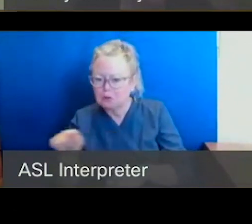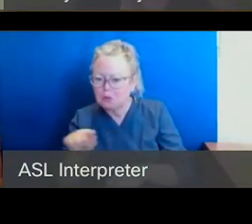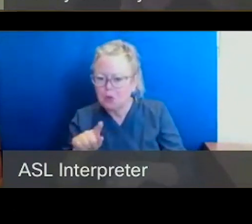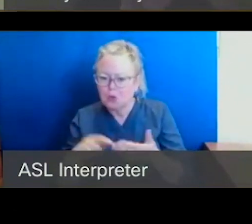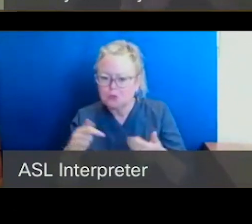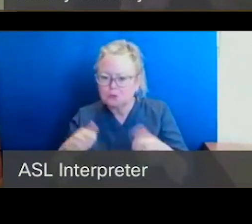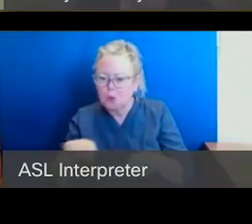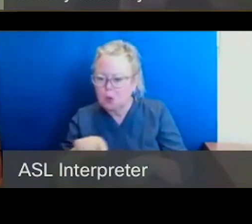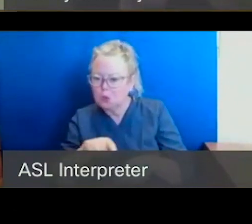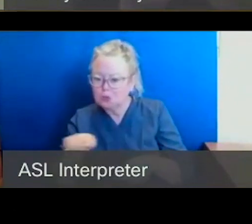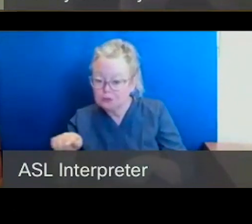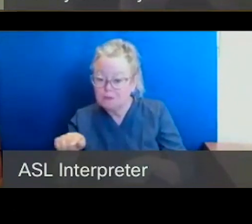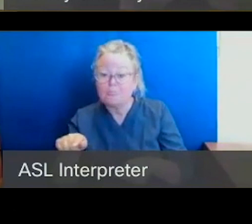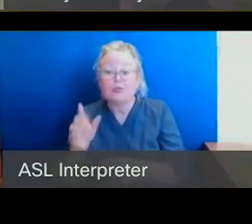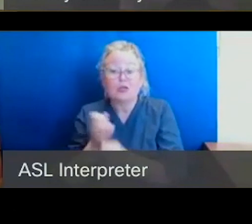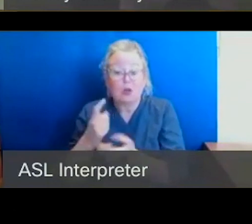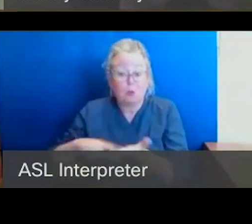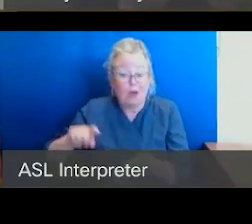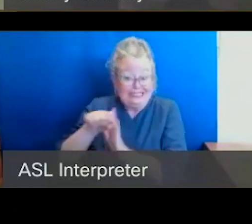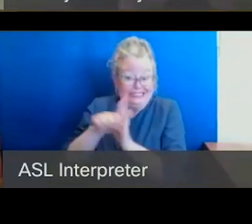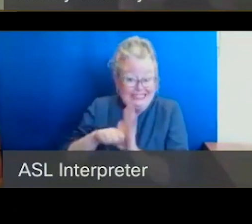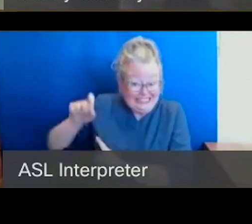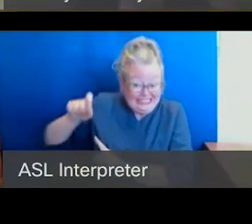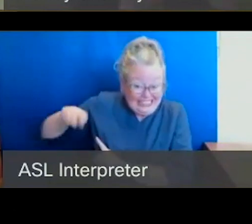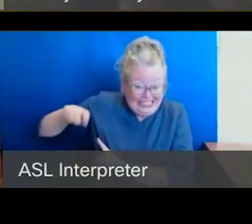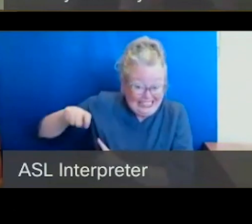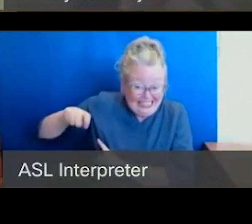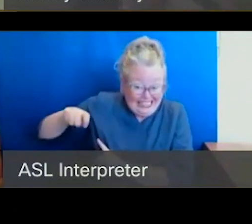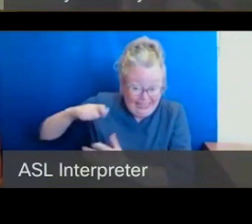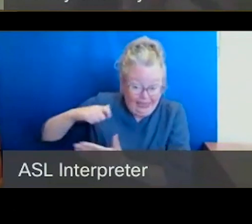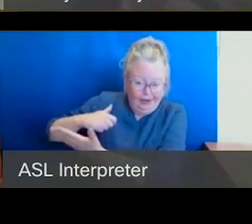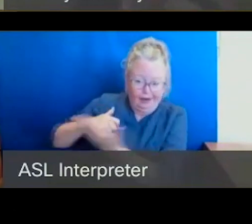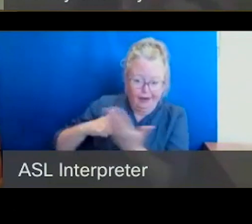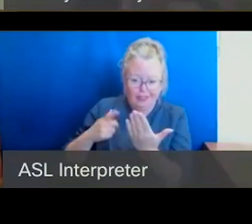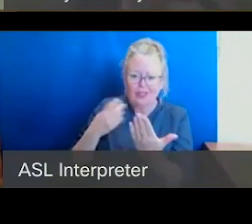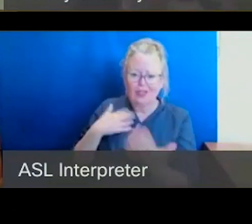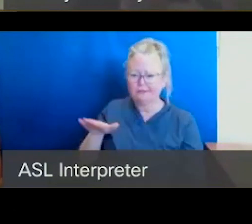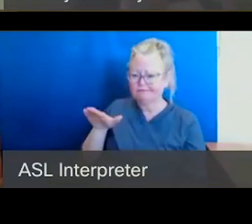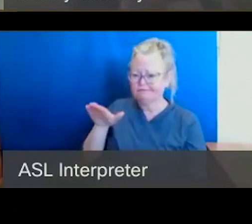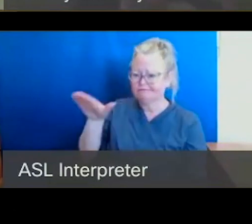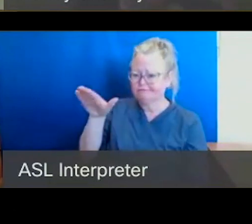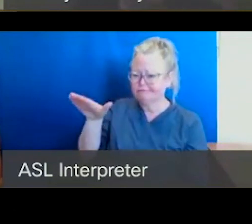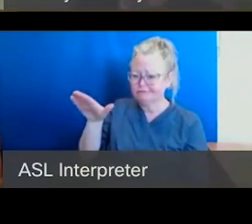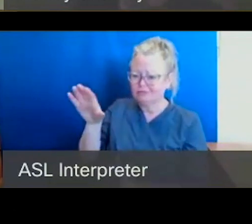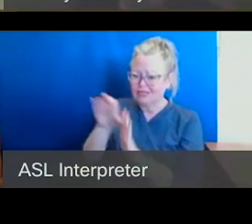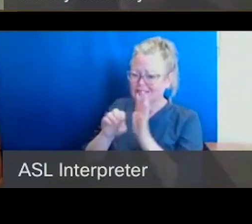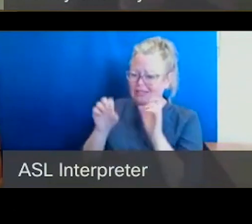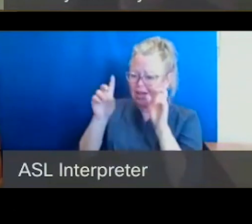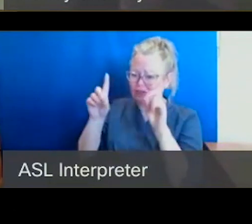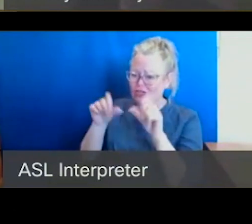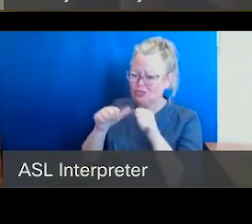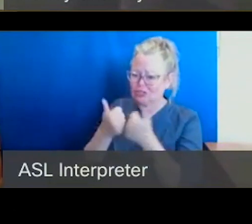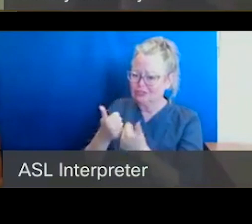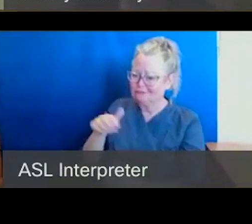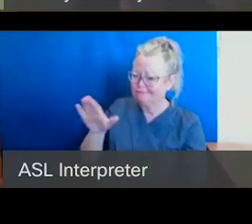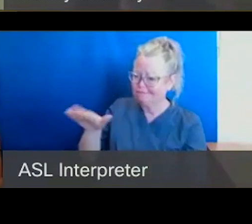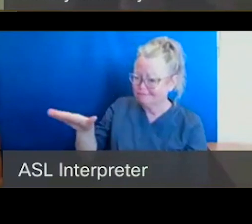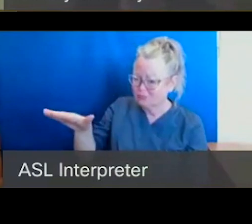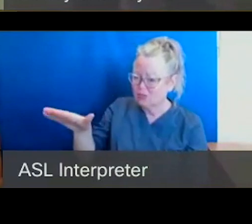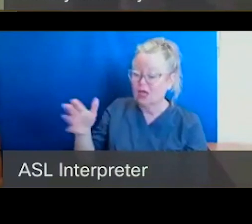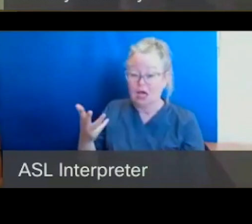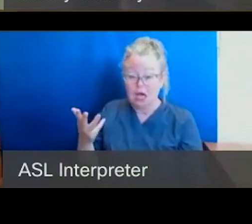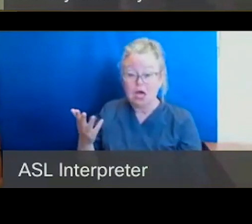have that, then you can often just approach the state education agency. Some of them have very